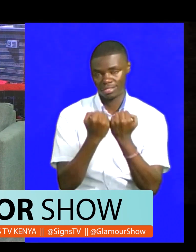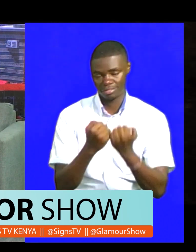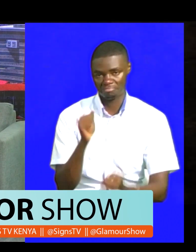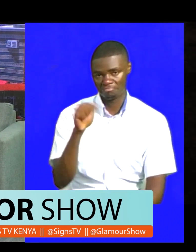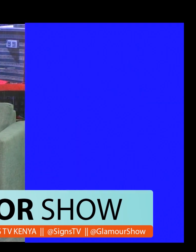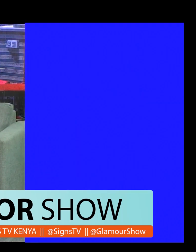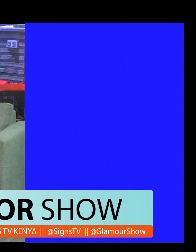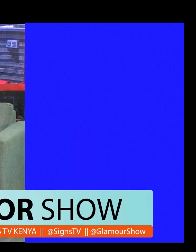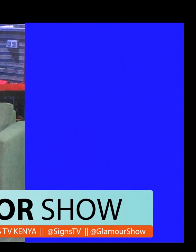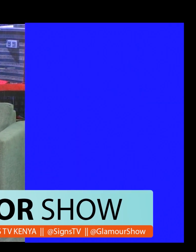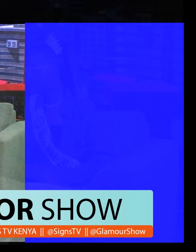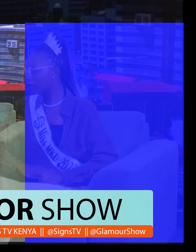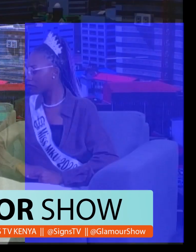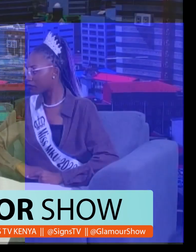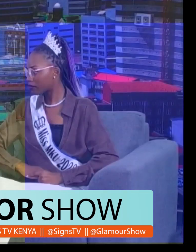Yeah.